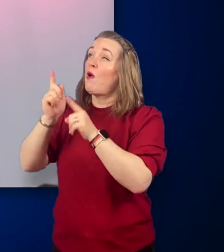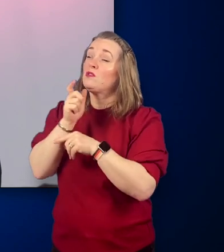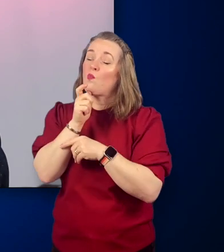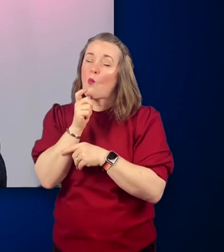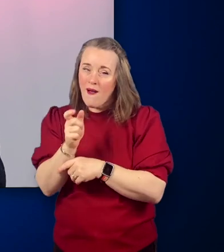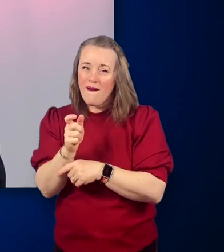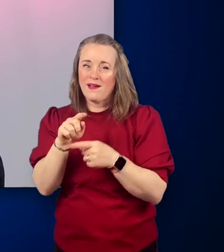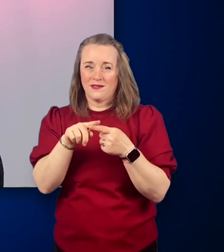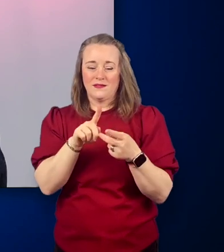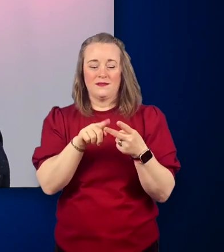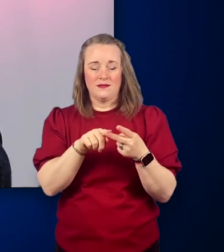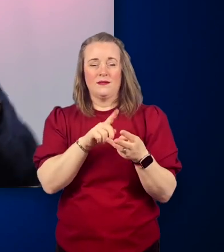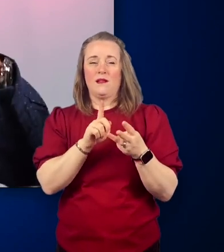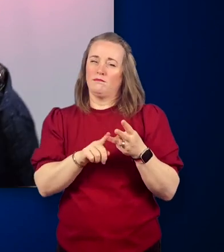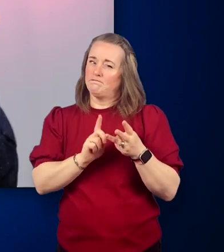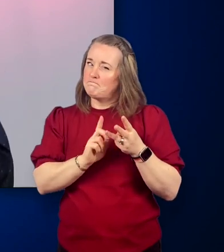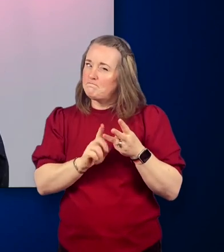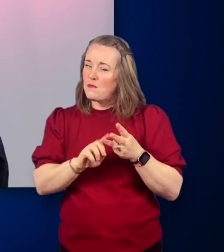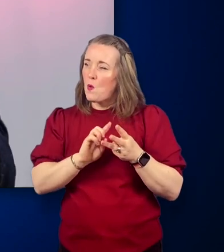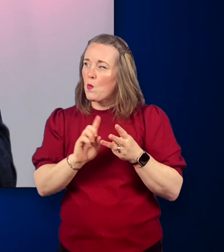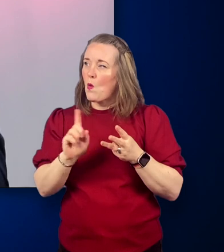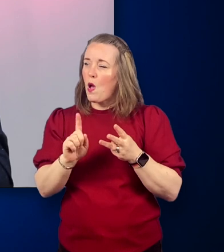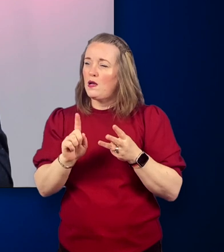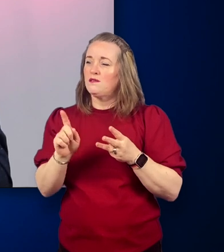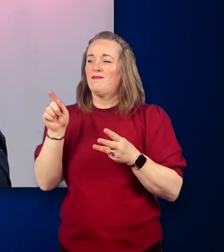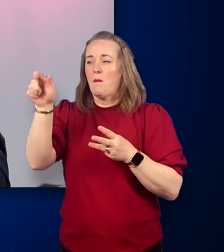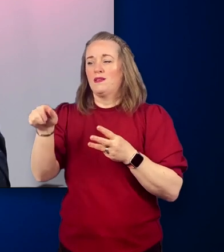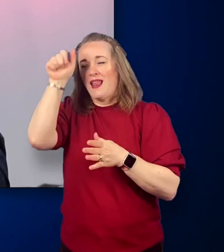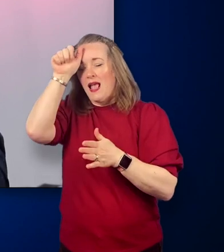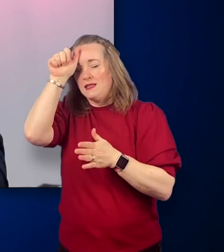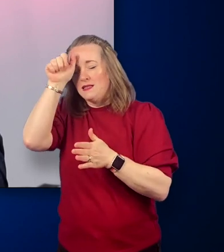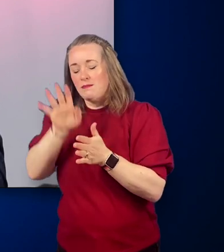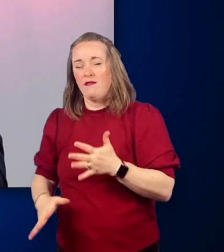happened was there was an experience.